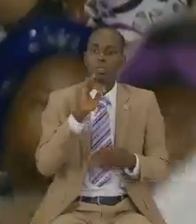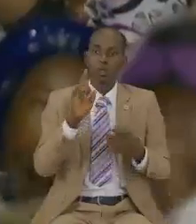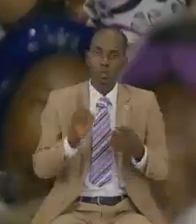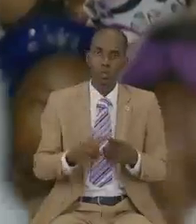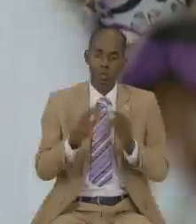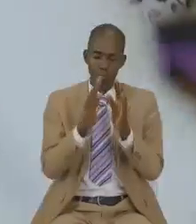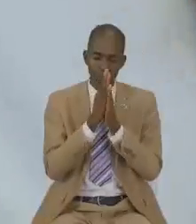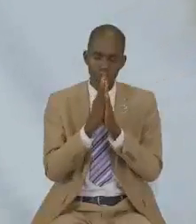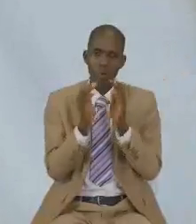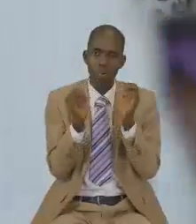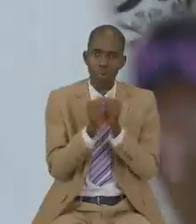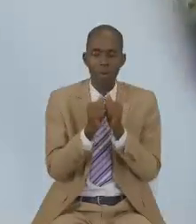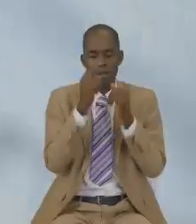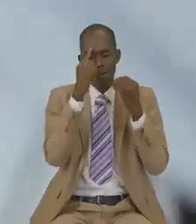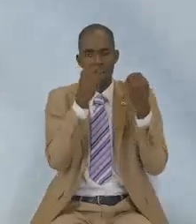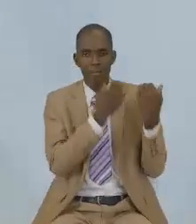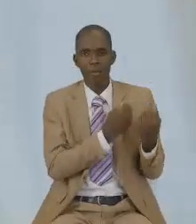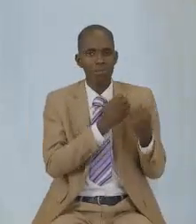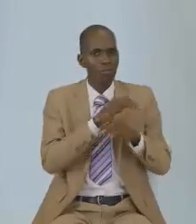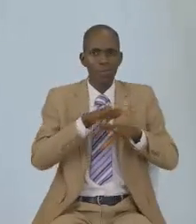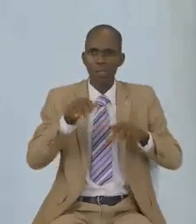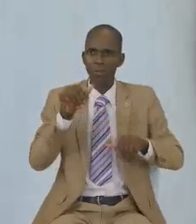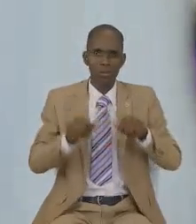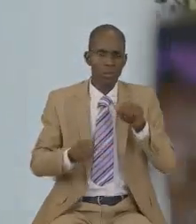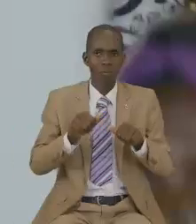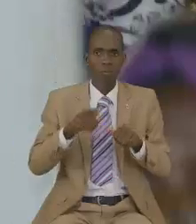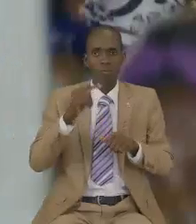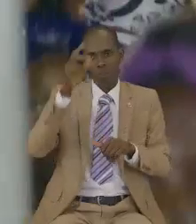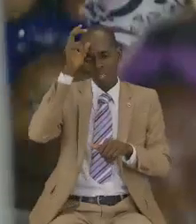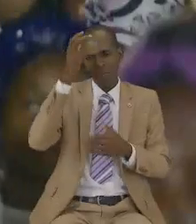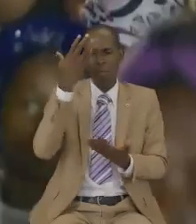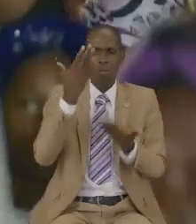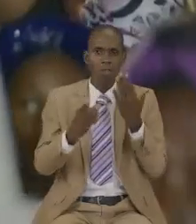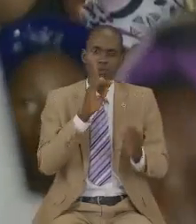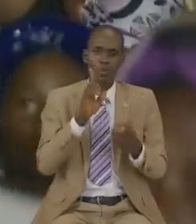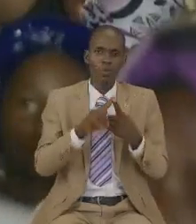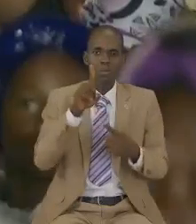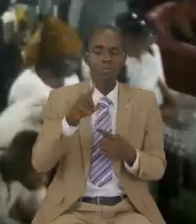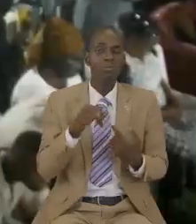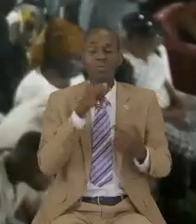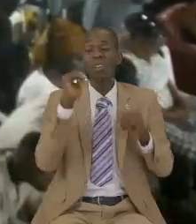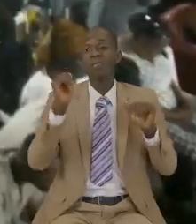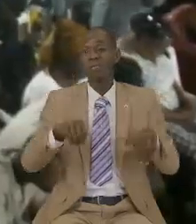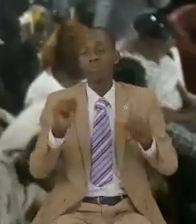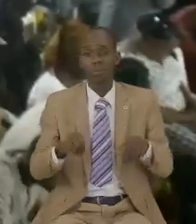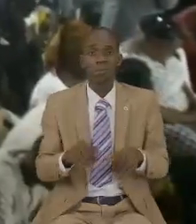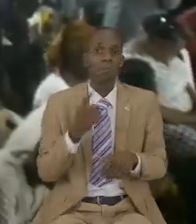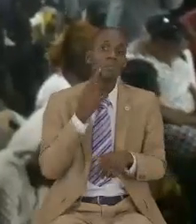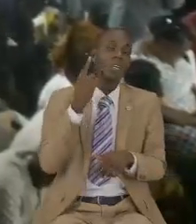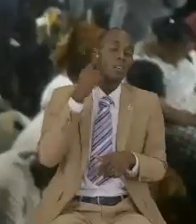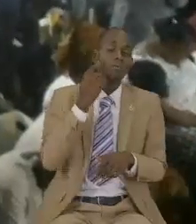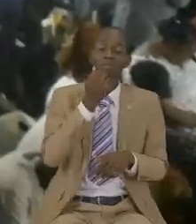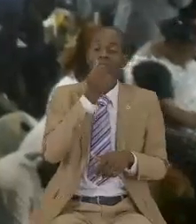me. Do exactly as I'm doing here. So the counselors will reach